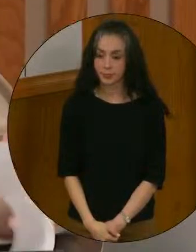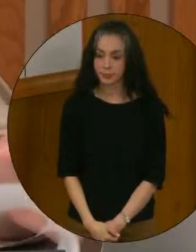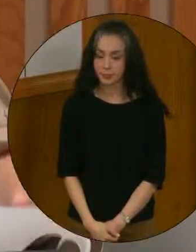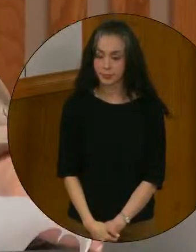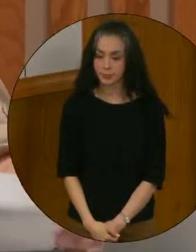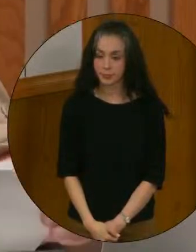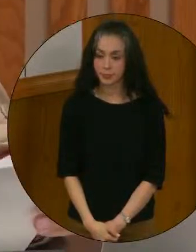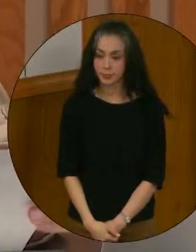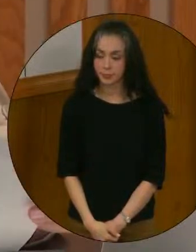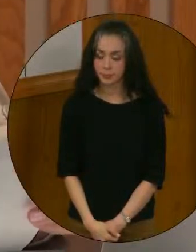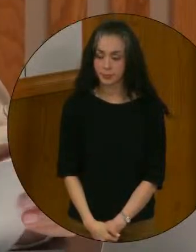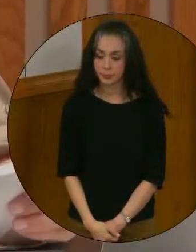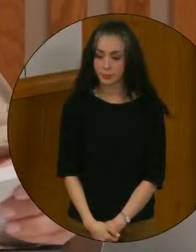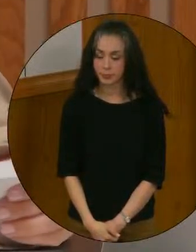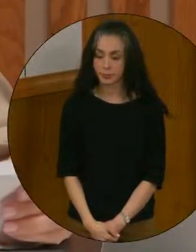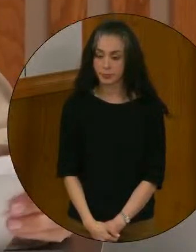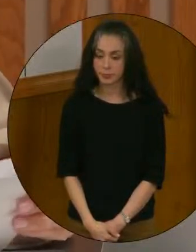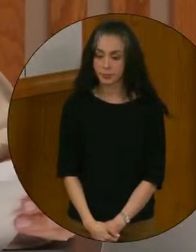Okay.